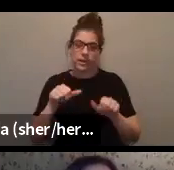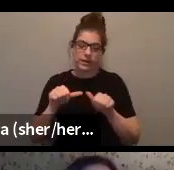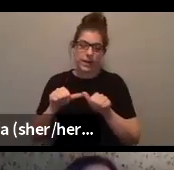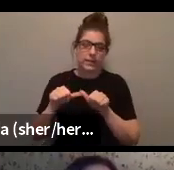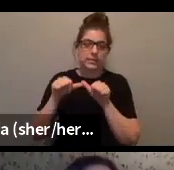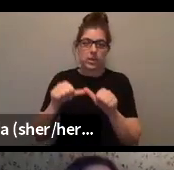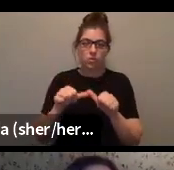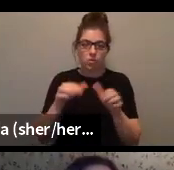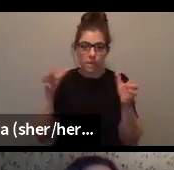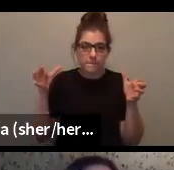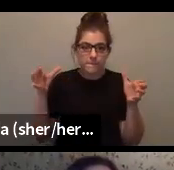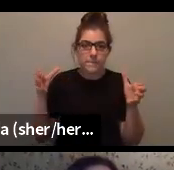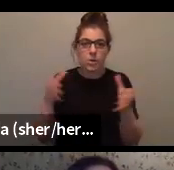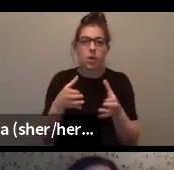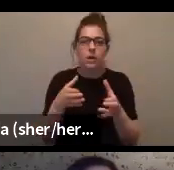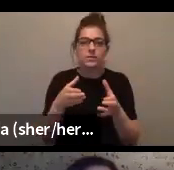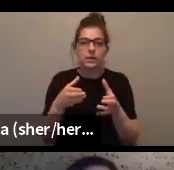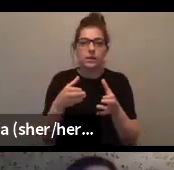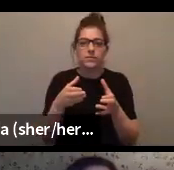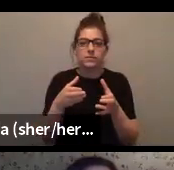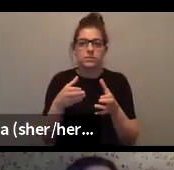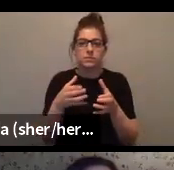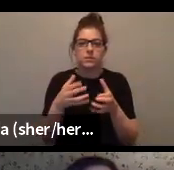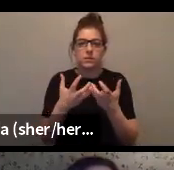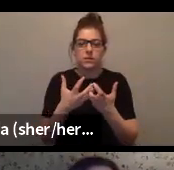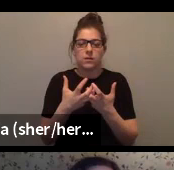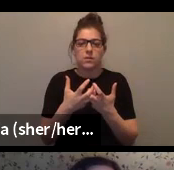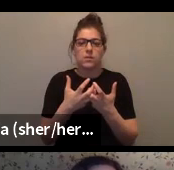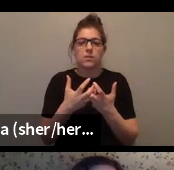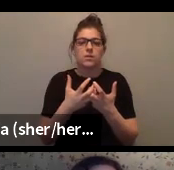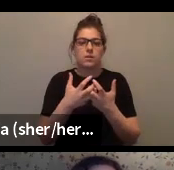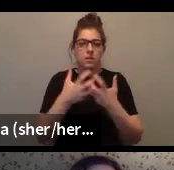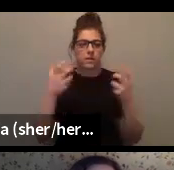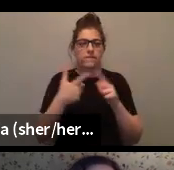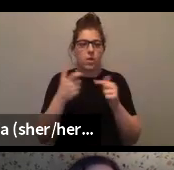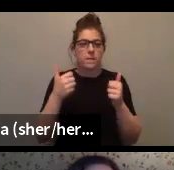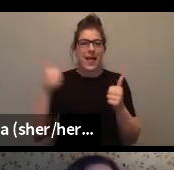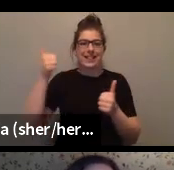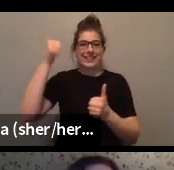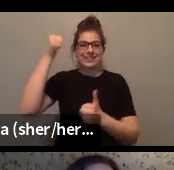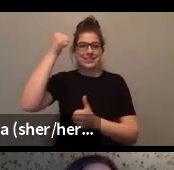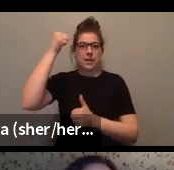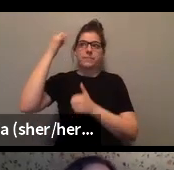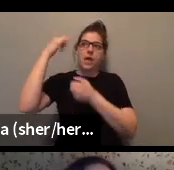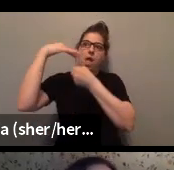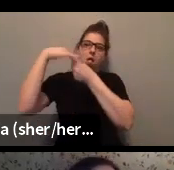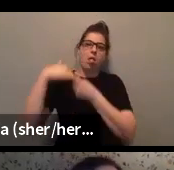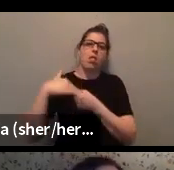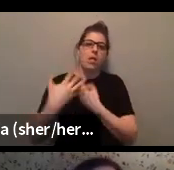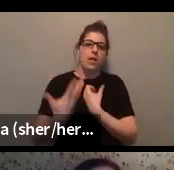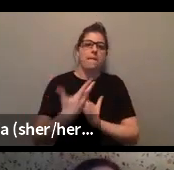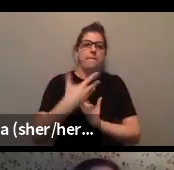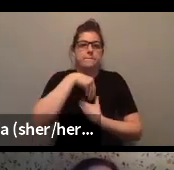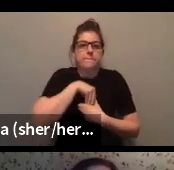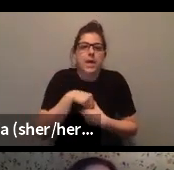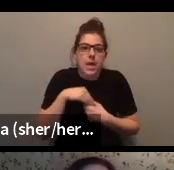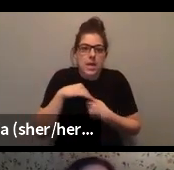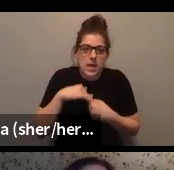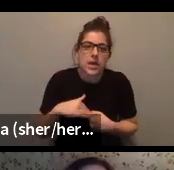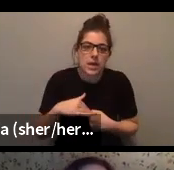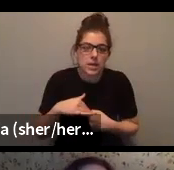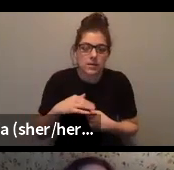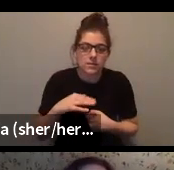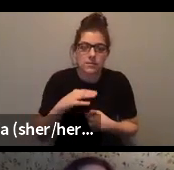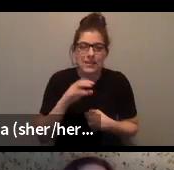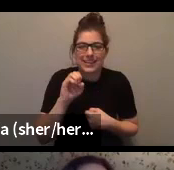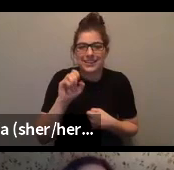ourselves from the elitism that is so embedded in